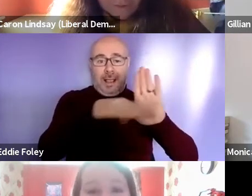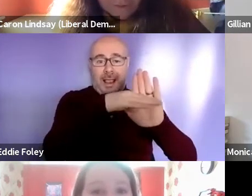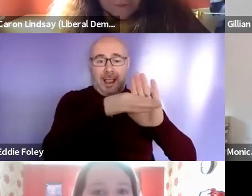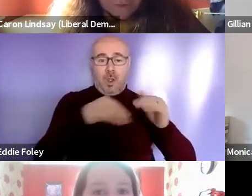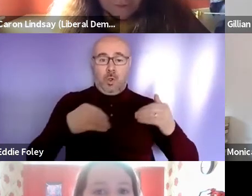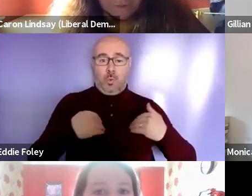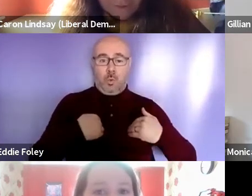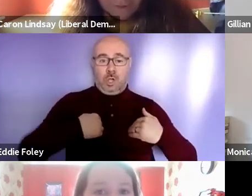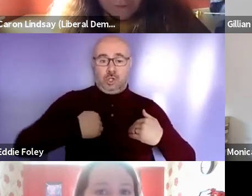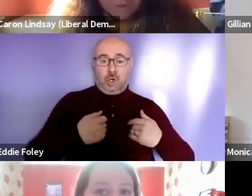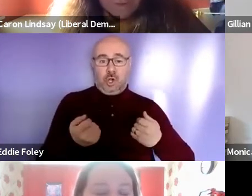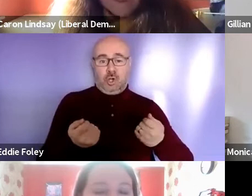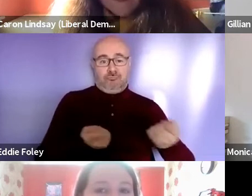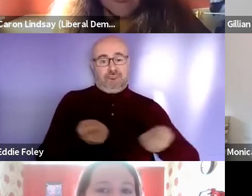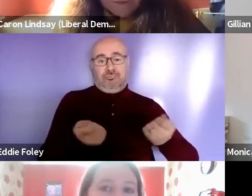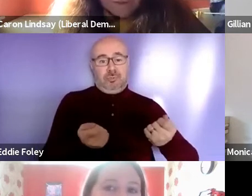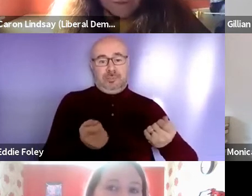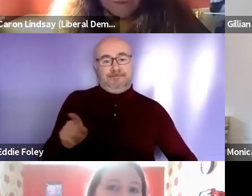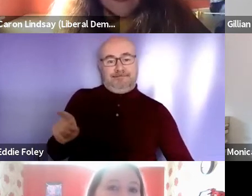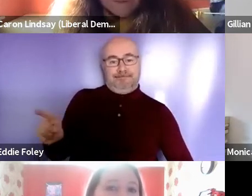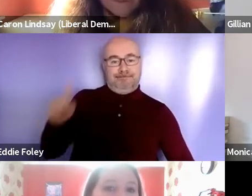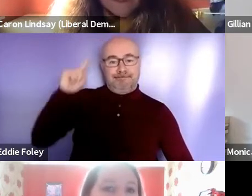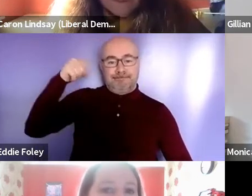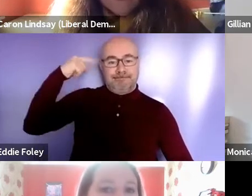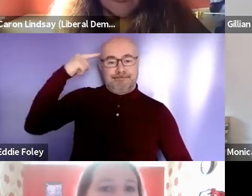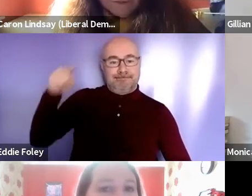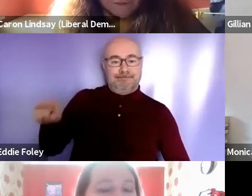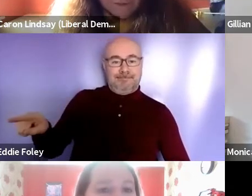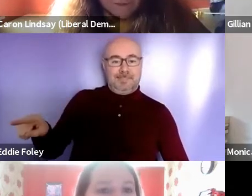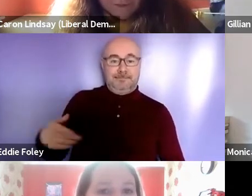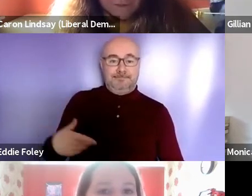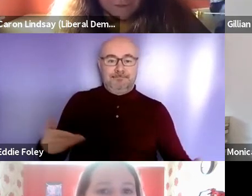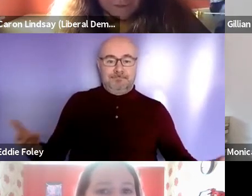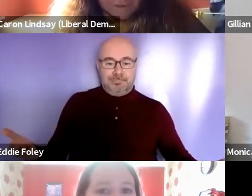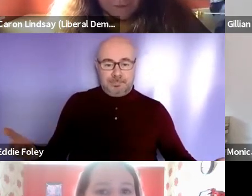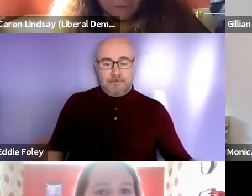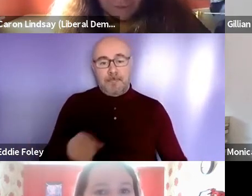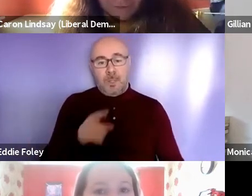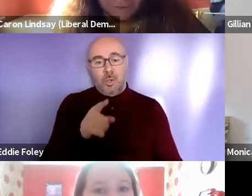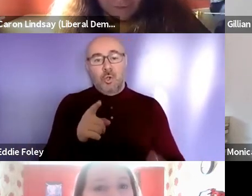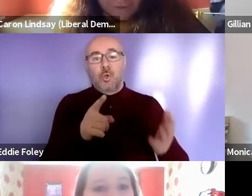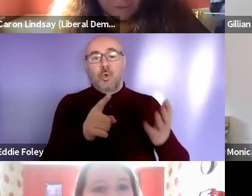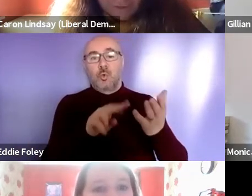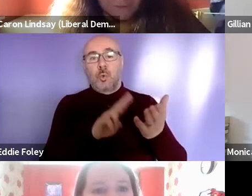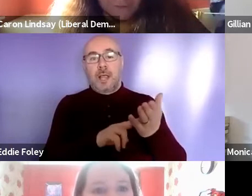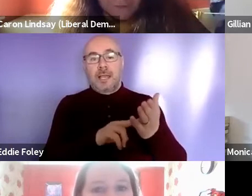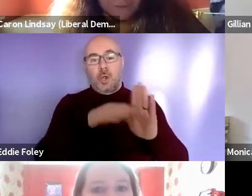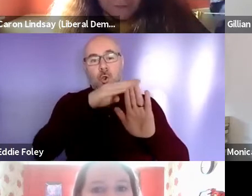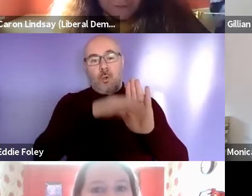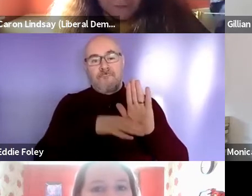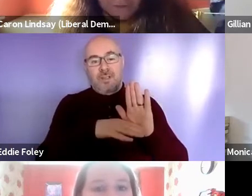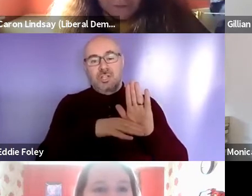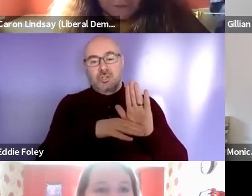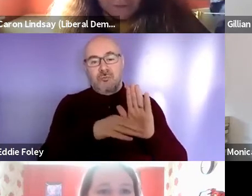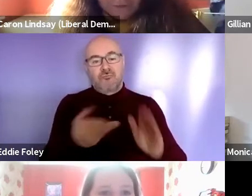we're going to do, the UN Convention on the Rights of Persons with Disabilities is something that the SNP is already committed to bringing before the next